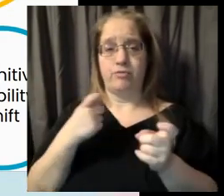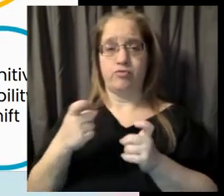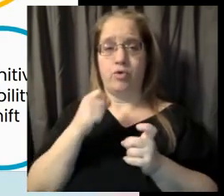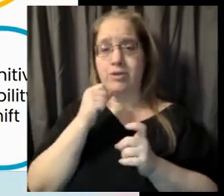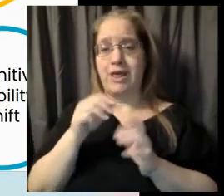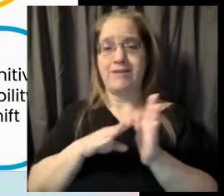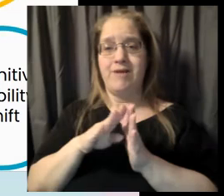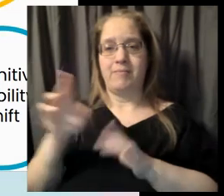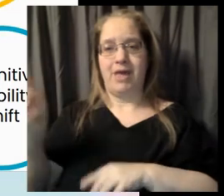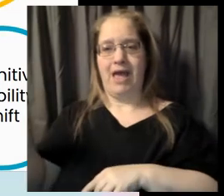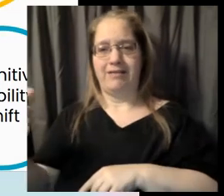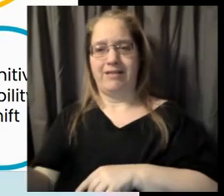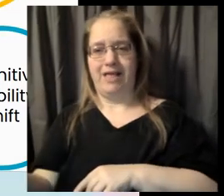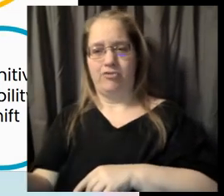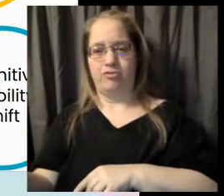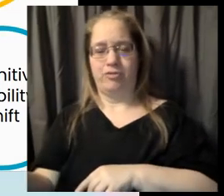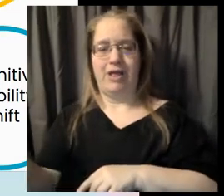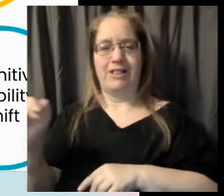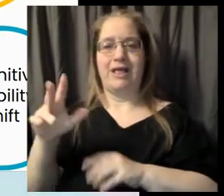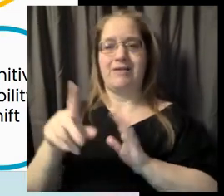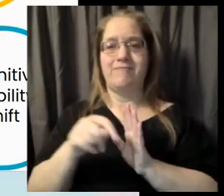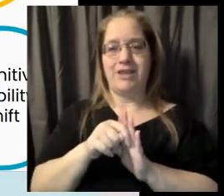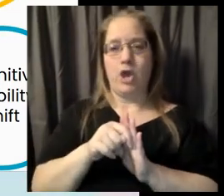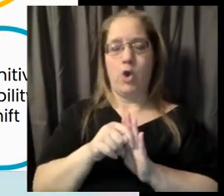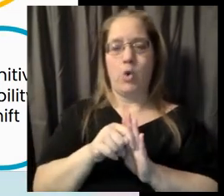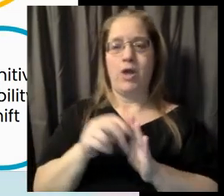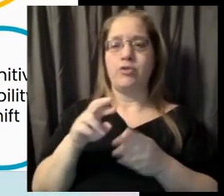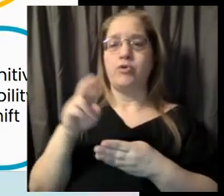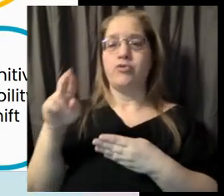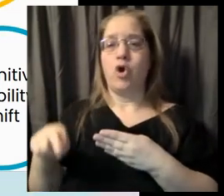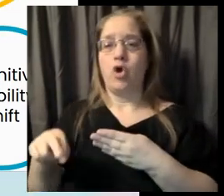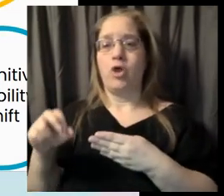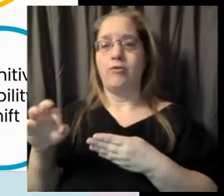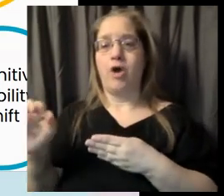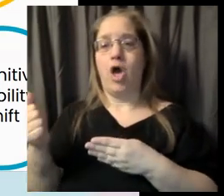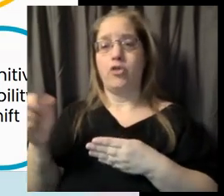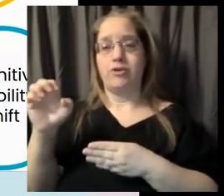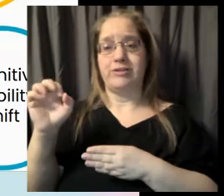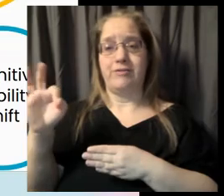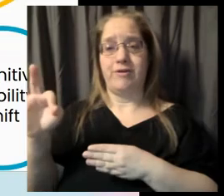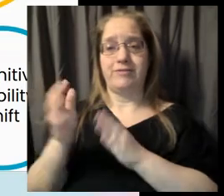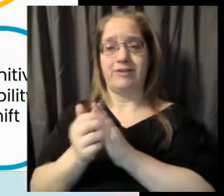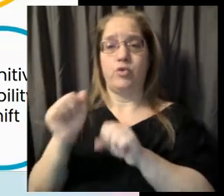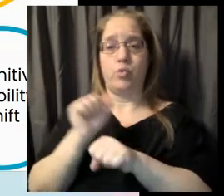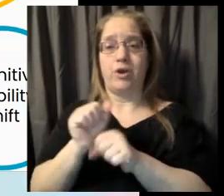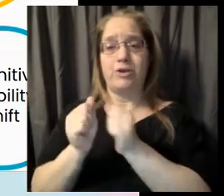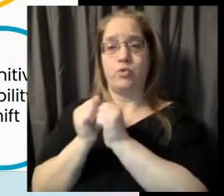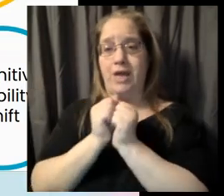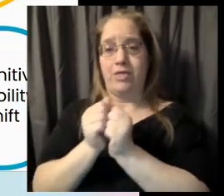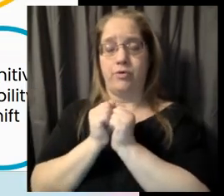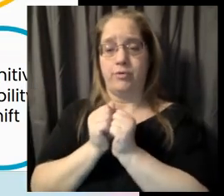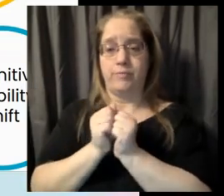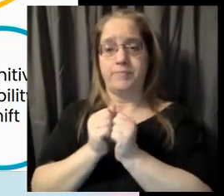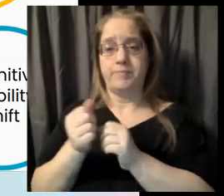in isolation, kind of like as the video you saw in the video. It's a result of other executive functioning skills working together. So